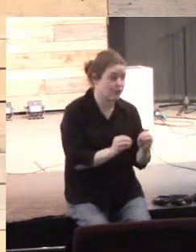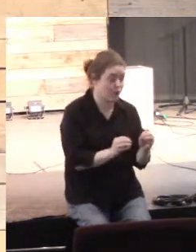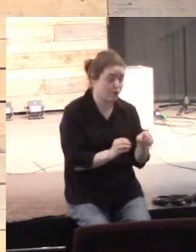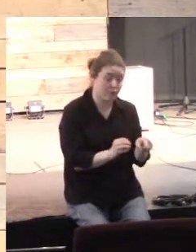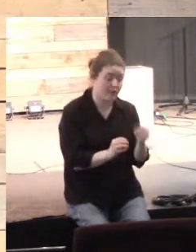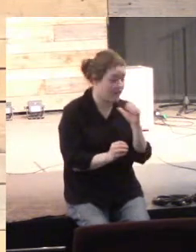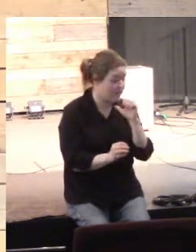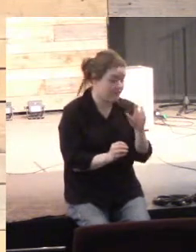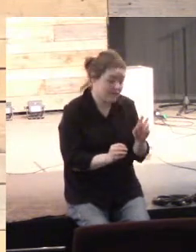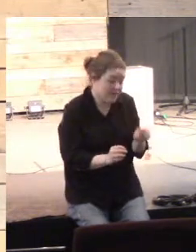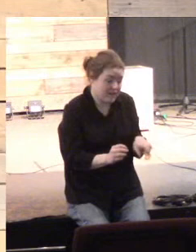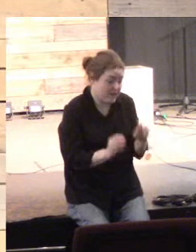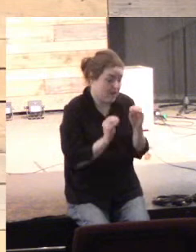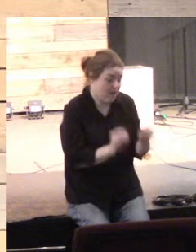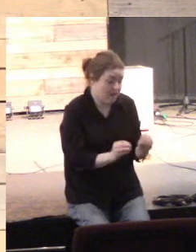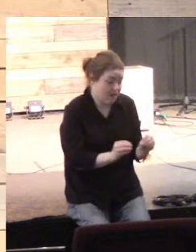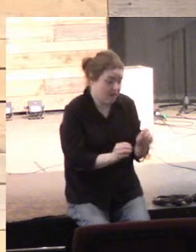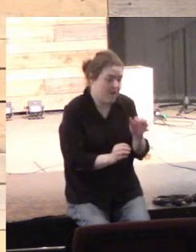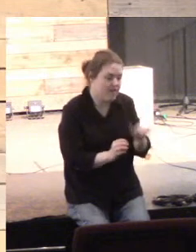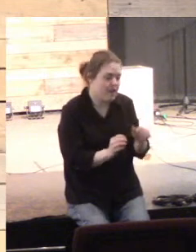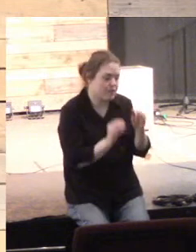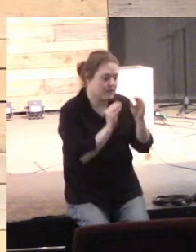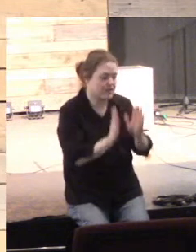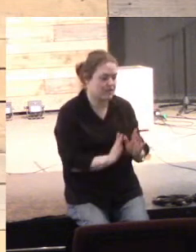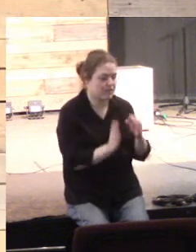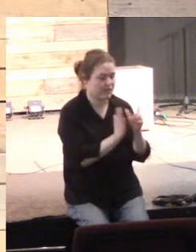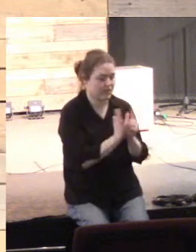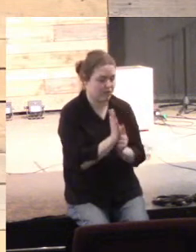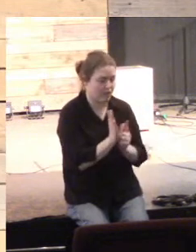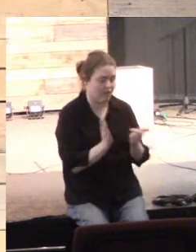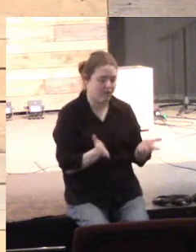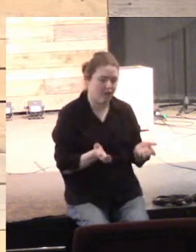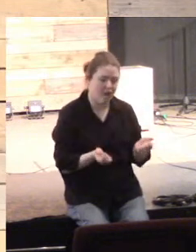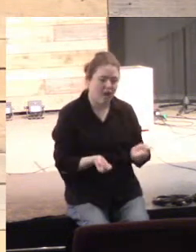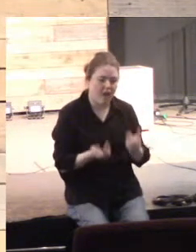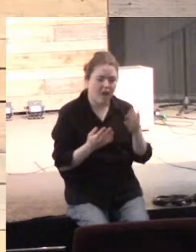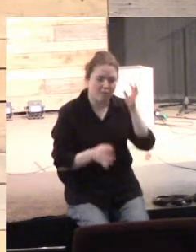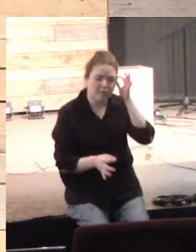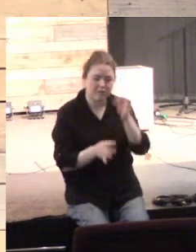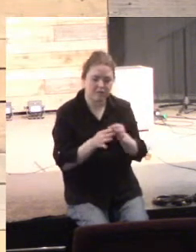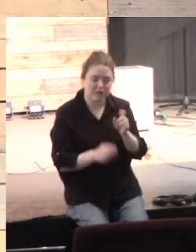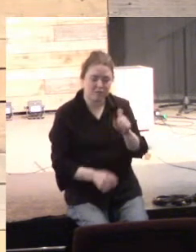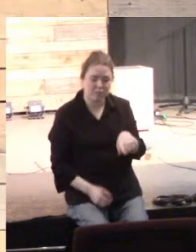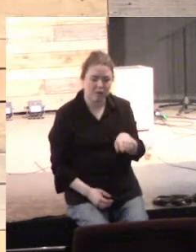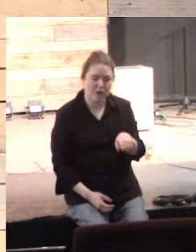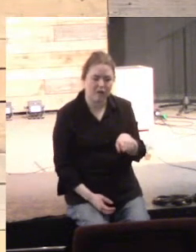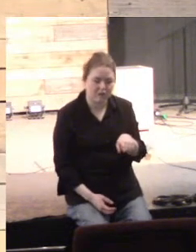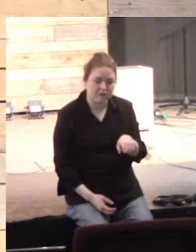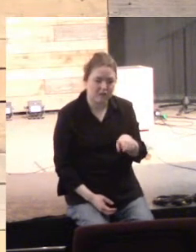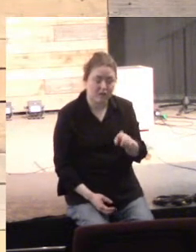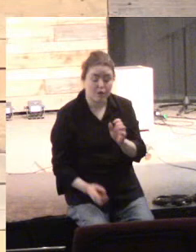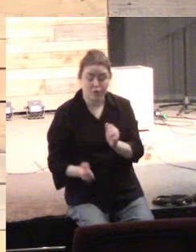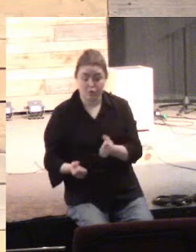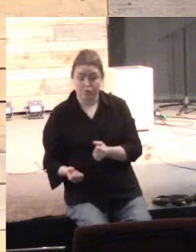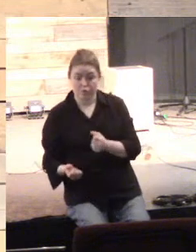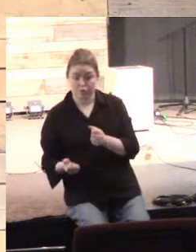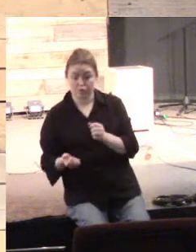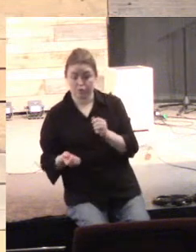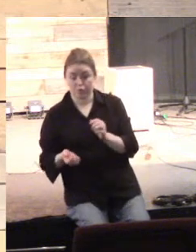were the teachers of the law. And then you think about how much faith does it require to actually give out of your